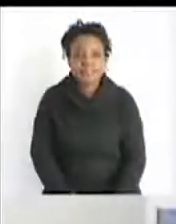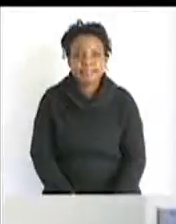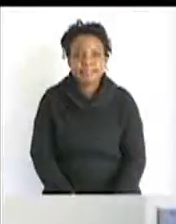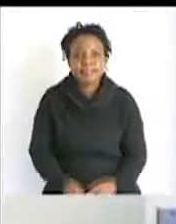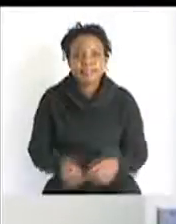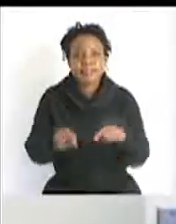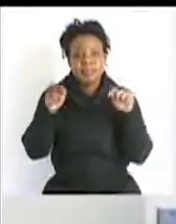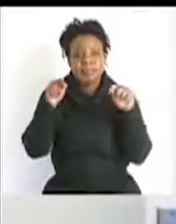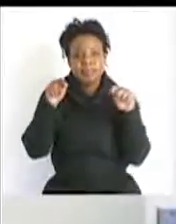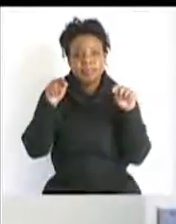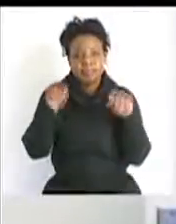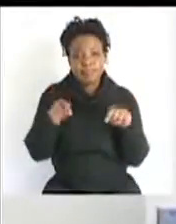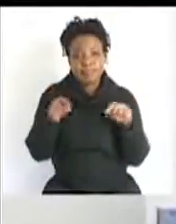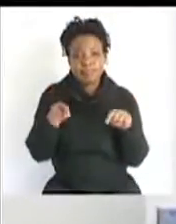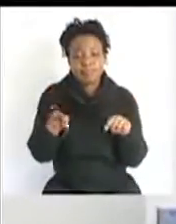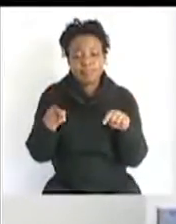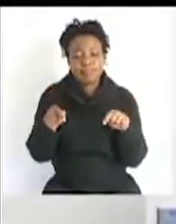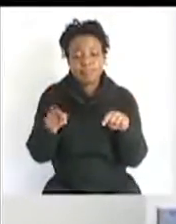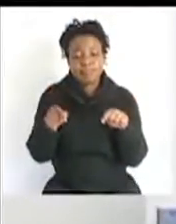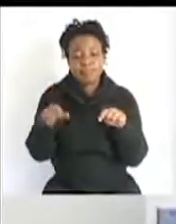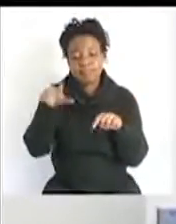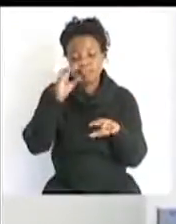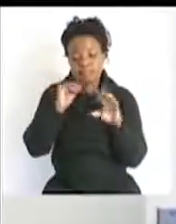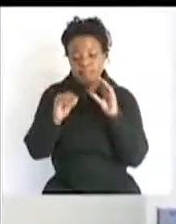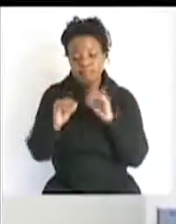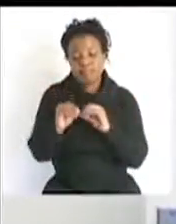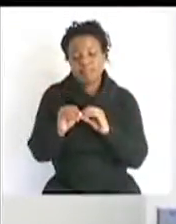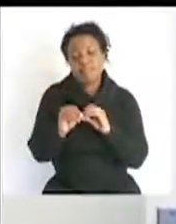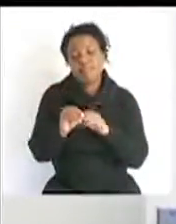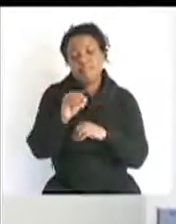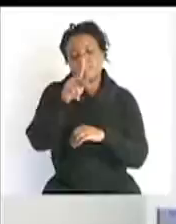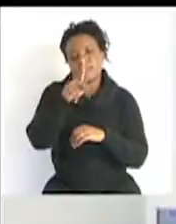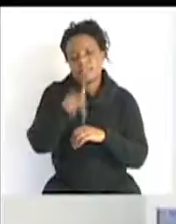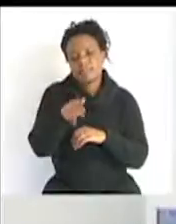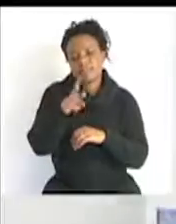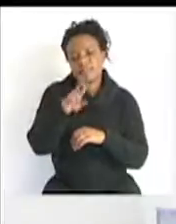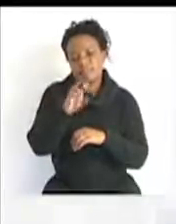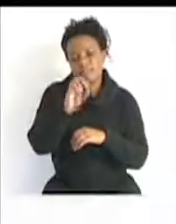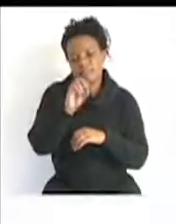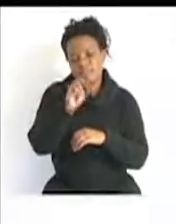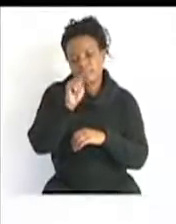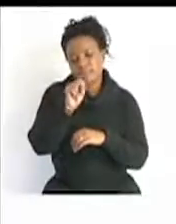Today we are going to look at pronouns. Let us look on page 3.